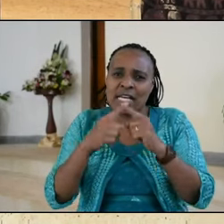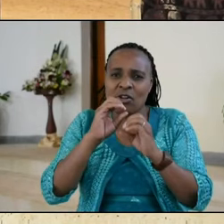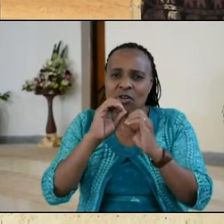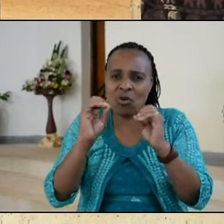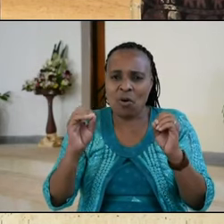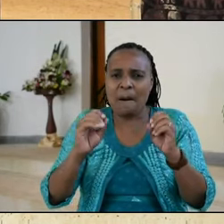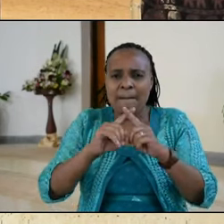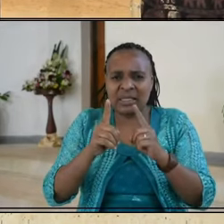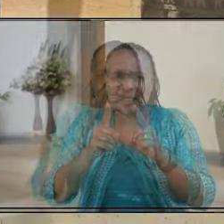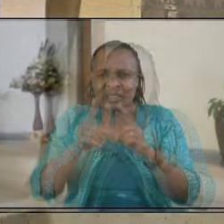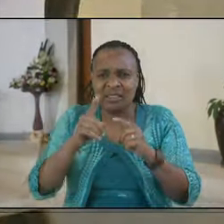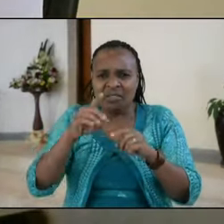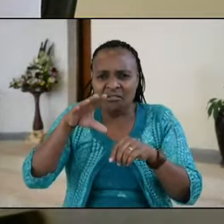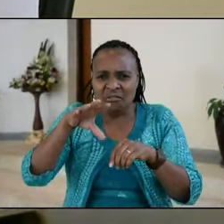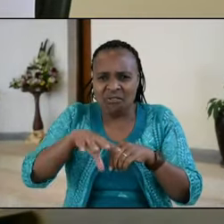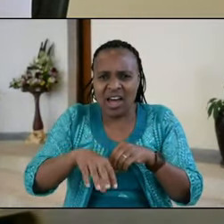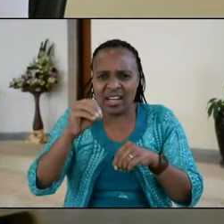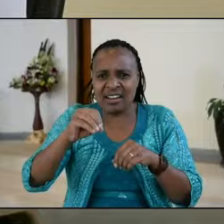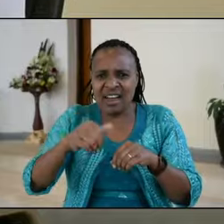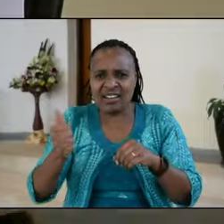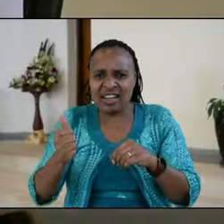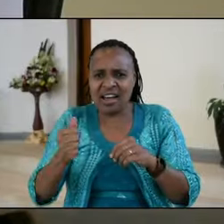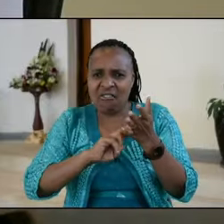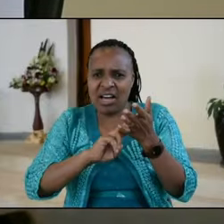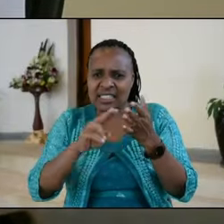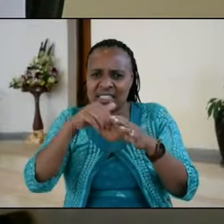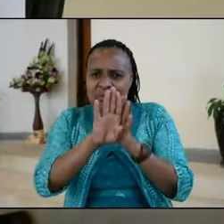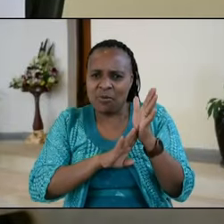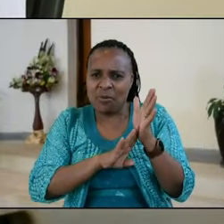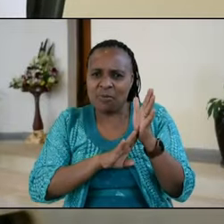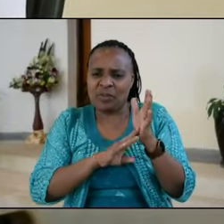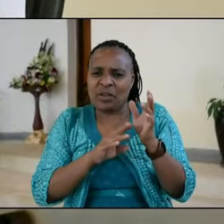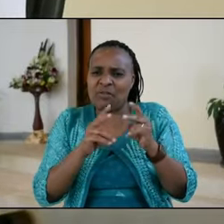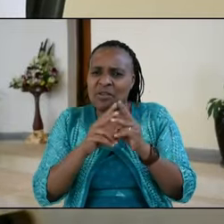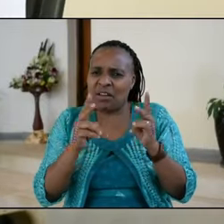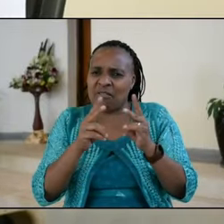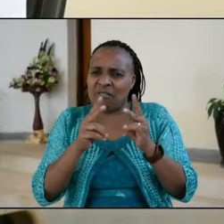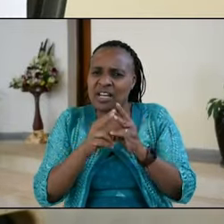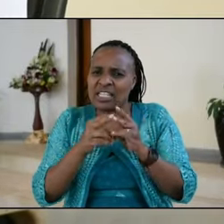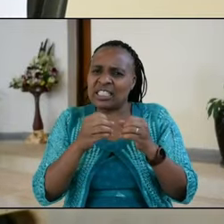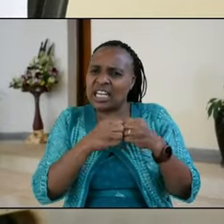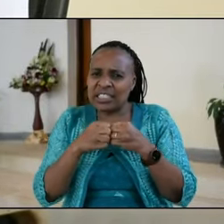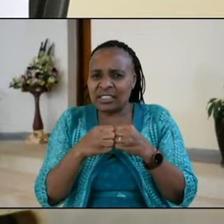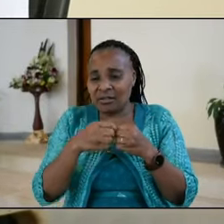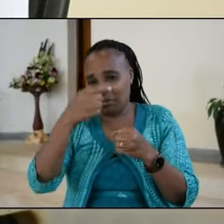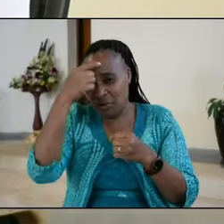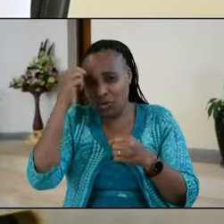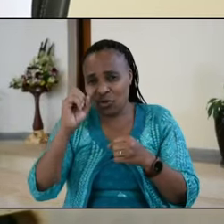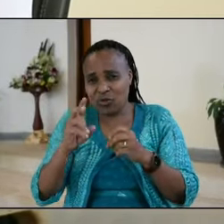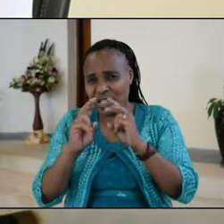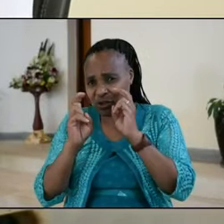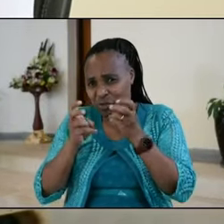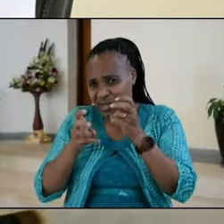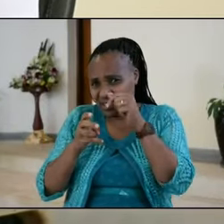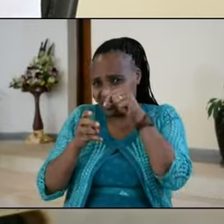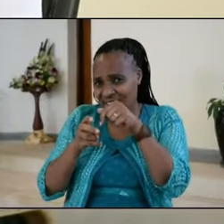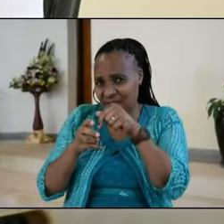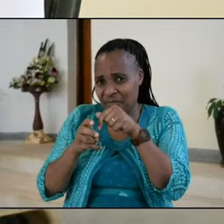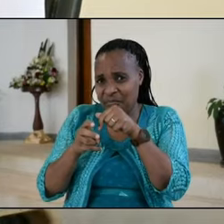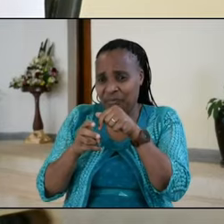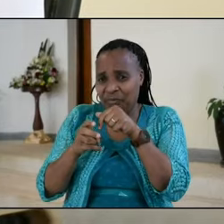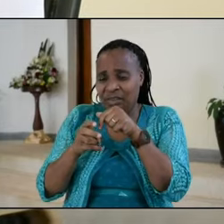certain portions of Scripture and they are a bit more challenging because of the content therein.